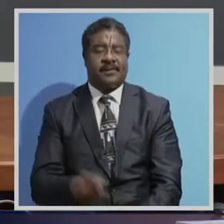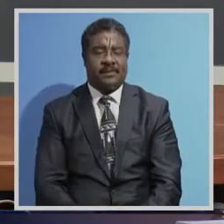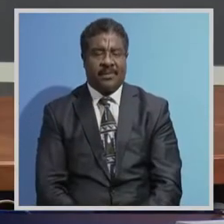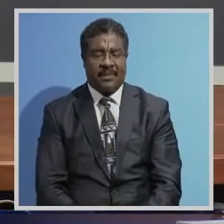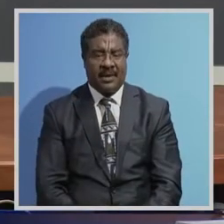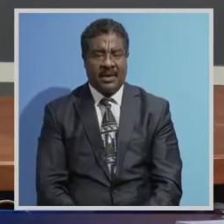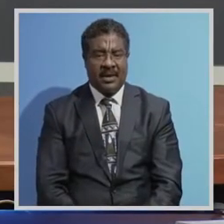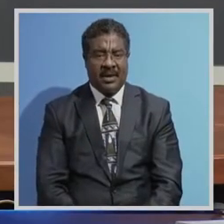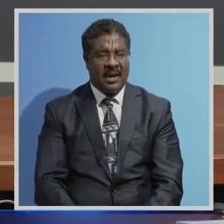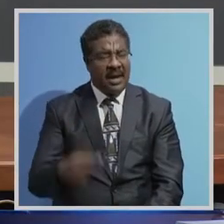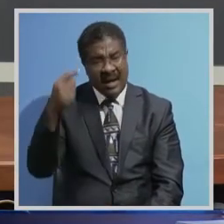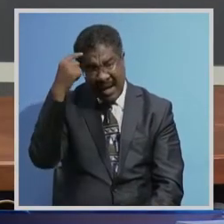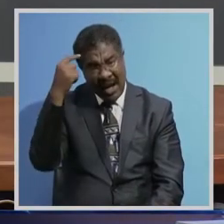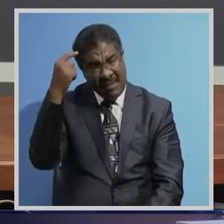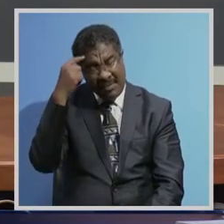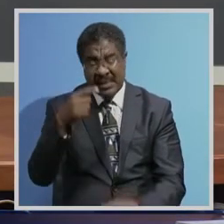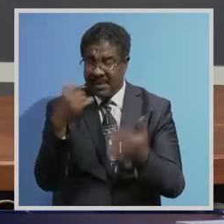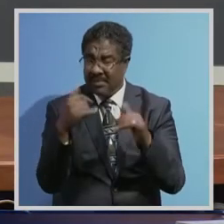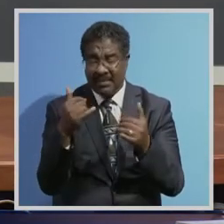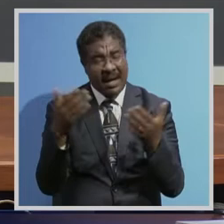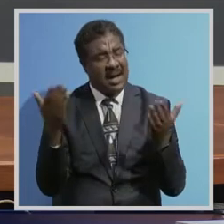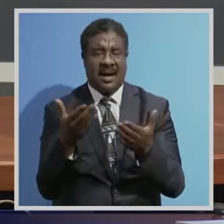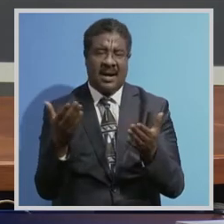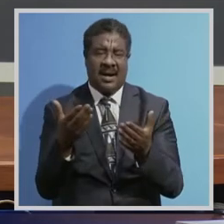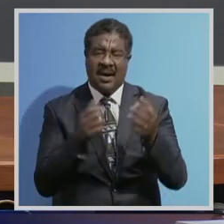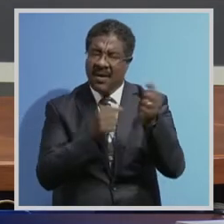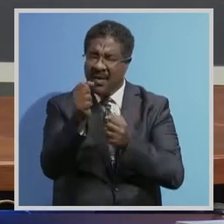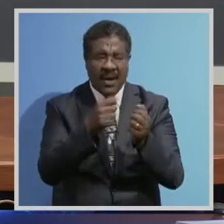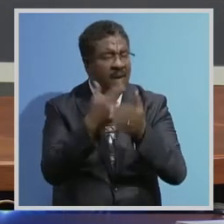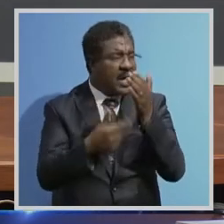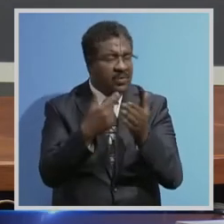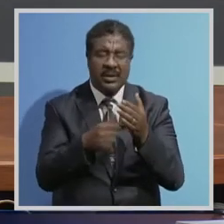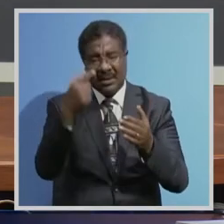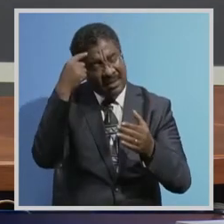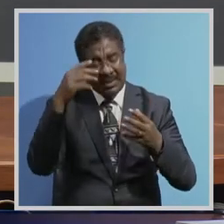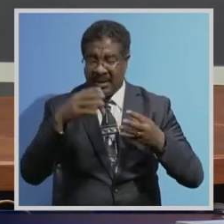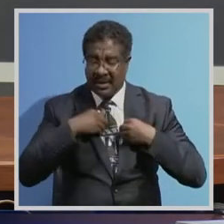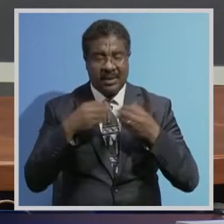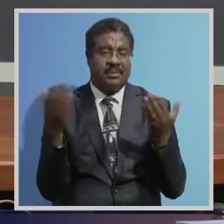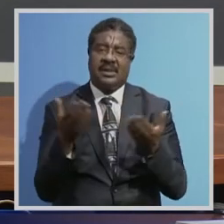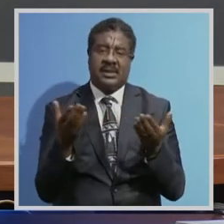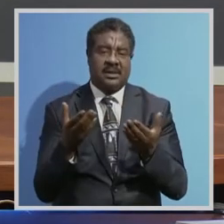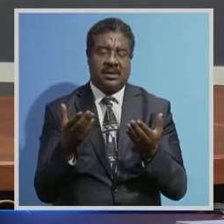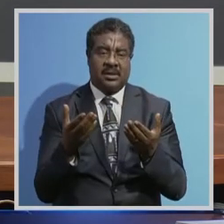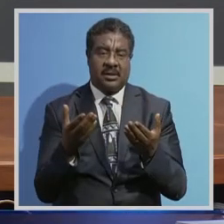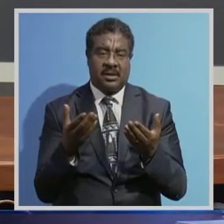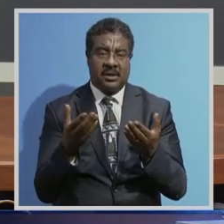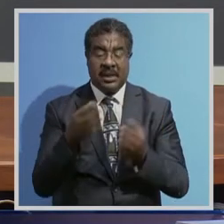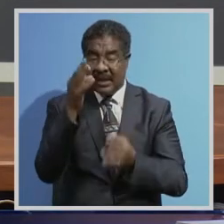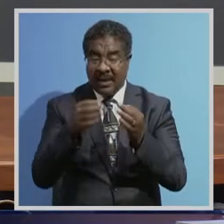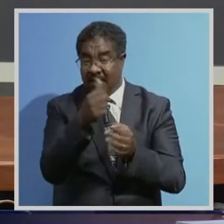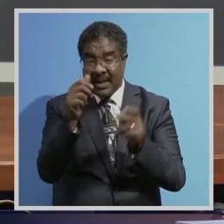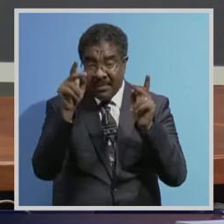Government shall not entertain any form of violence any longer, and whoever shall be found perpetrating